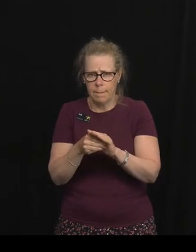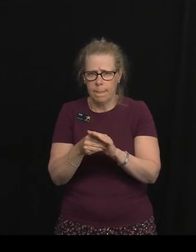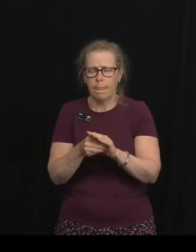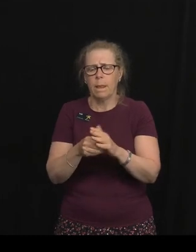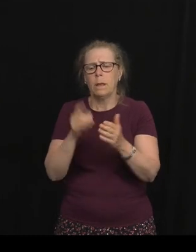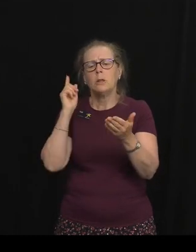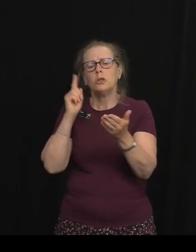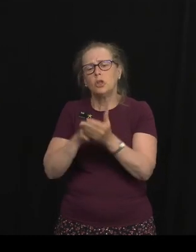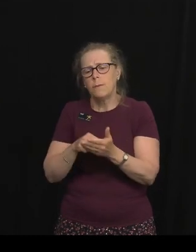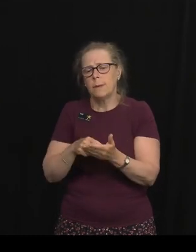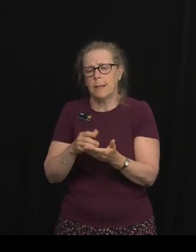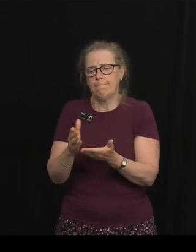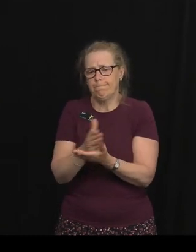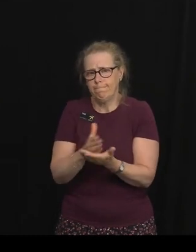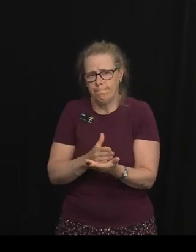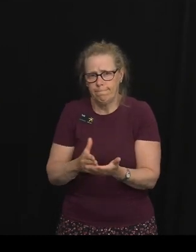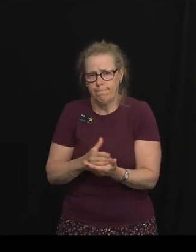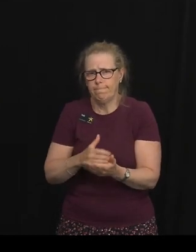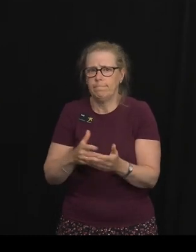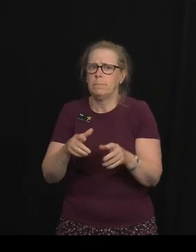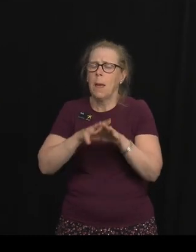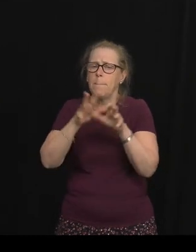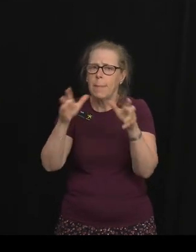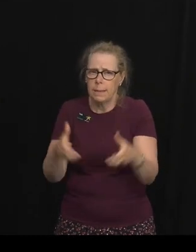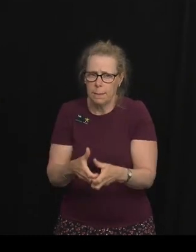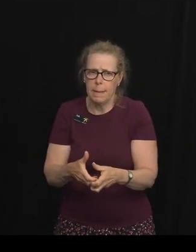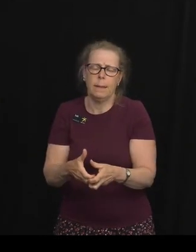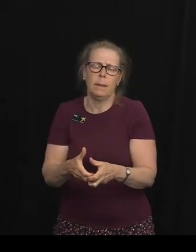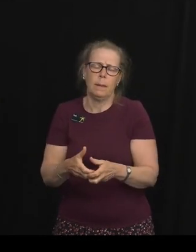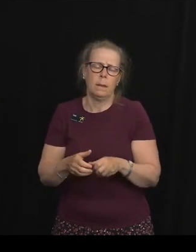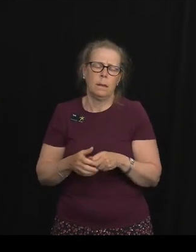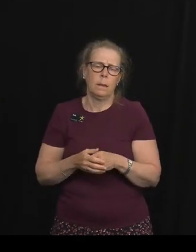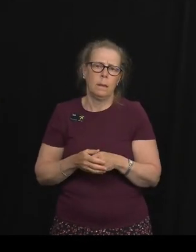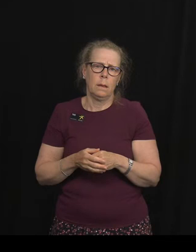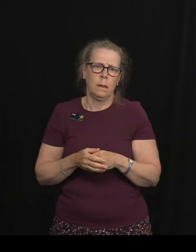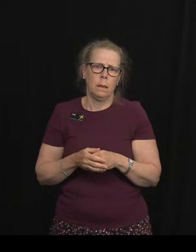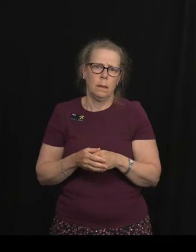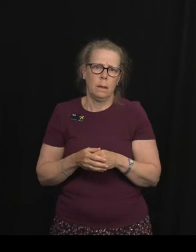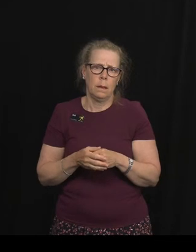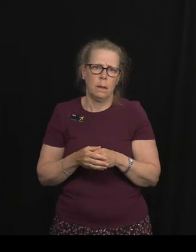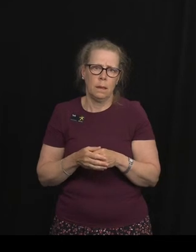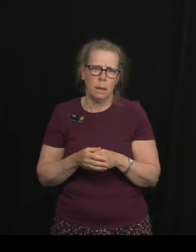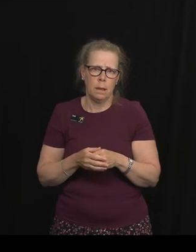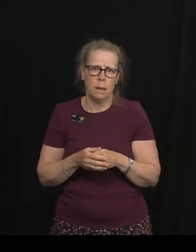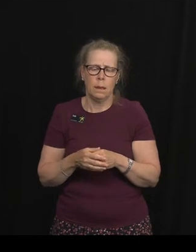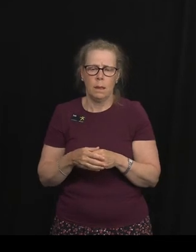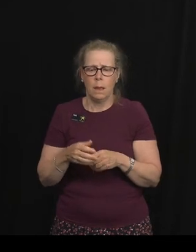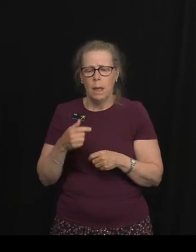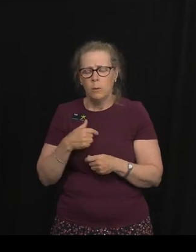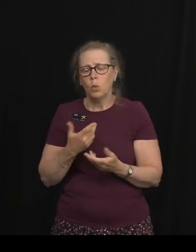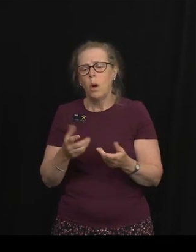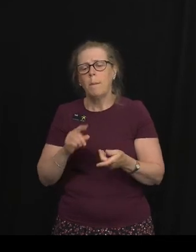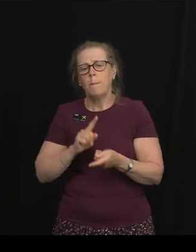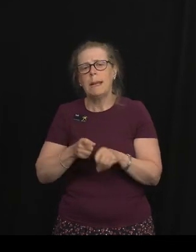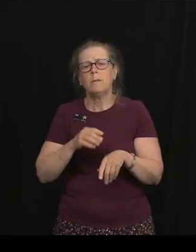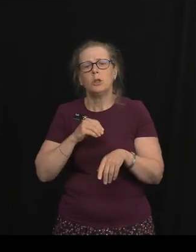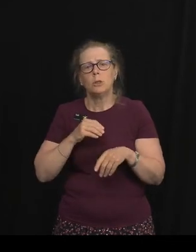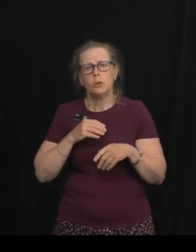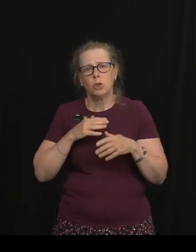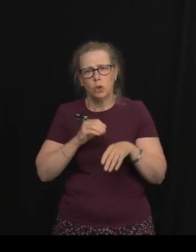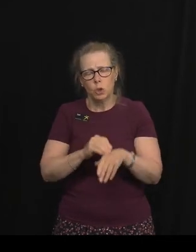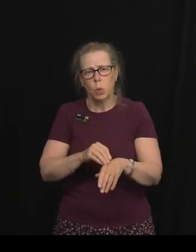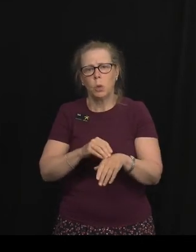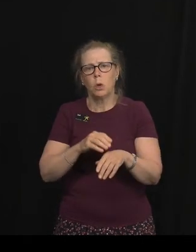pandemics. That means neglecting an ongoing, overstretched public health system to prevent and